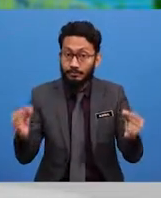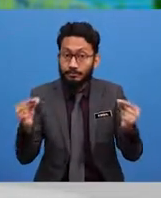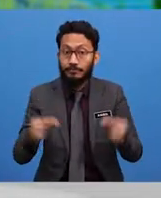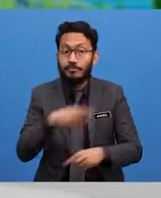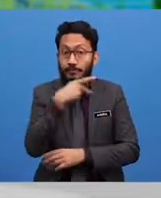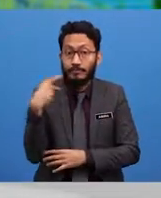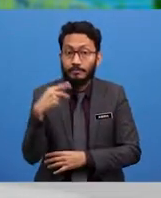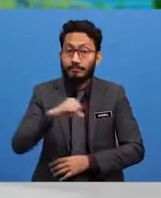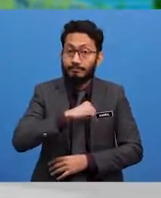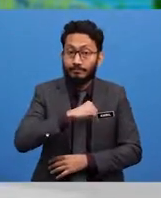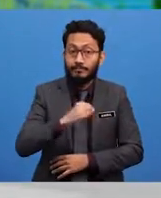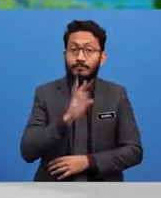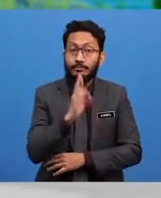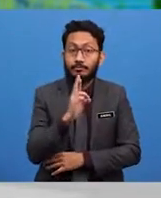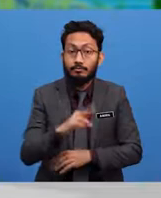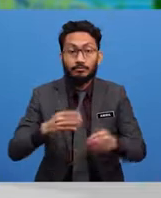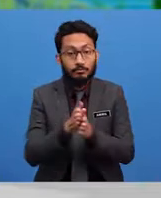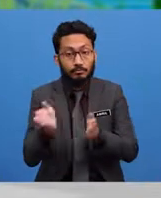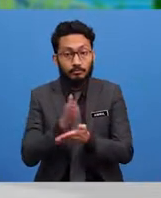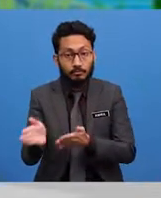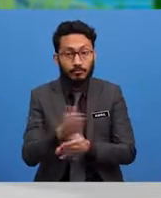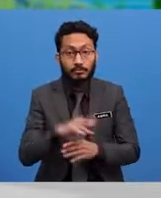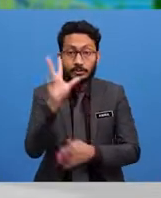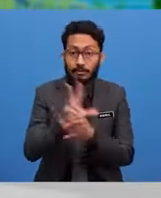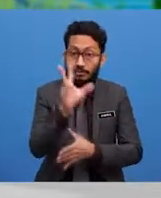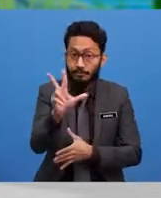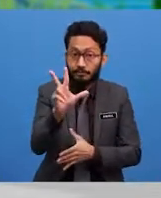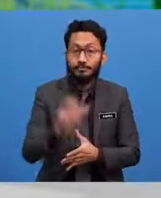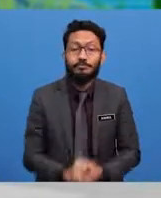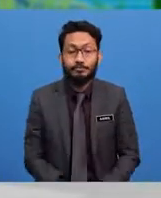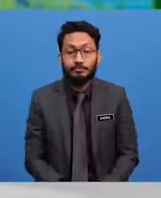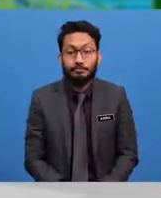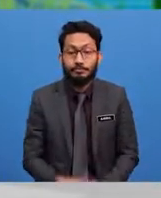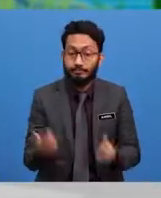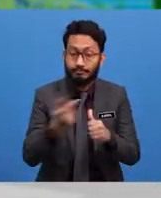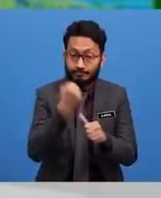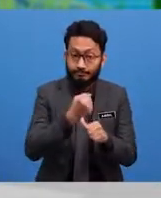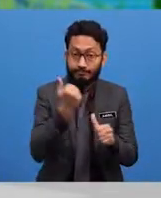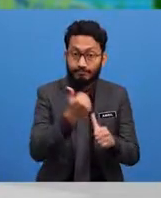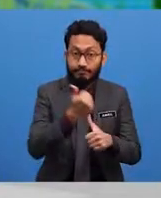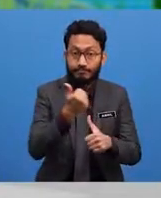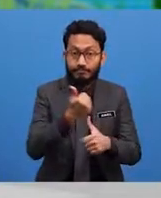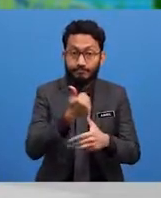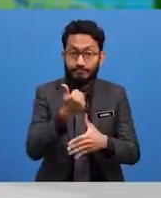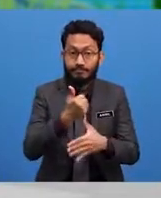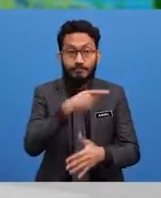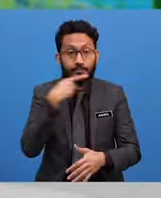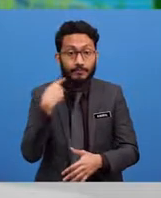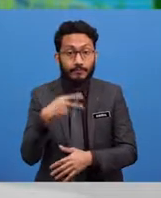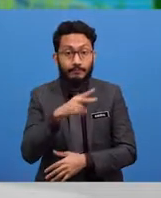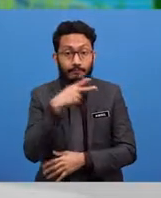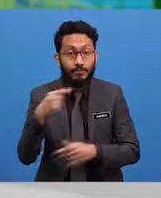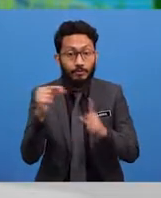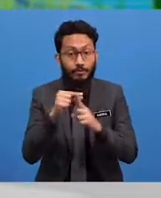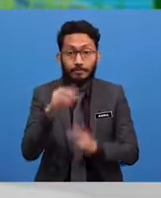verbs itself are divided into three types. The first one is called verbs to be. There